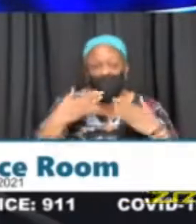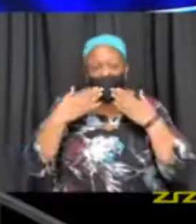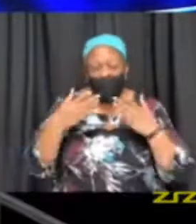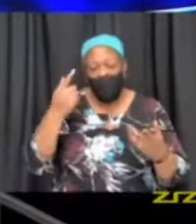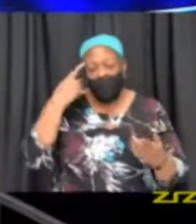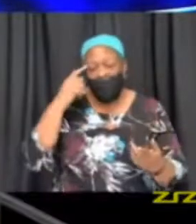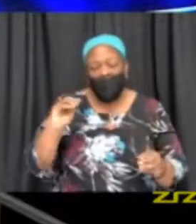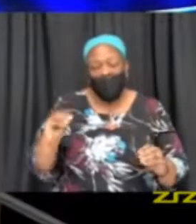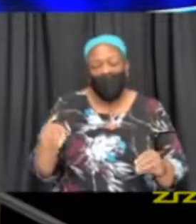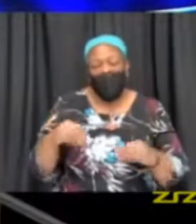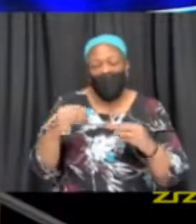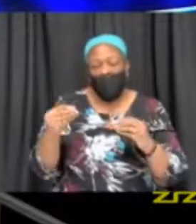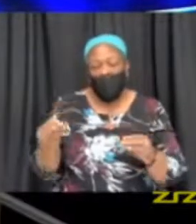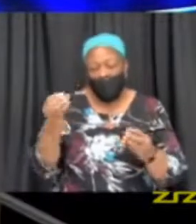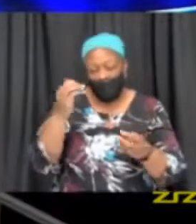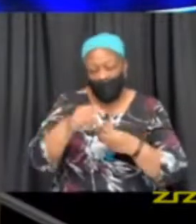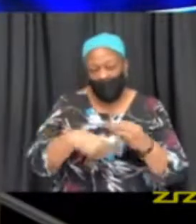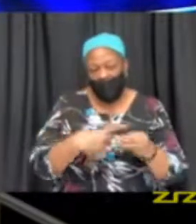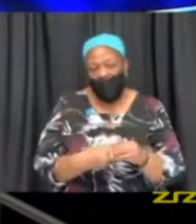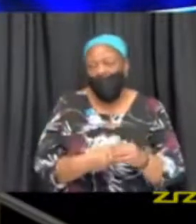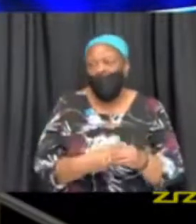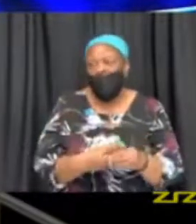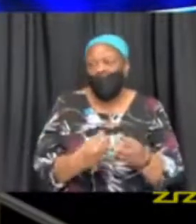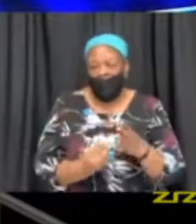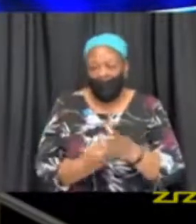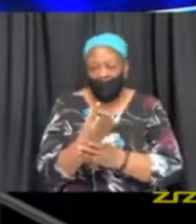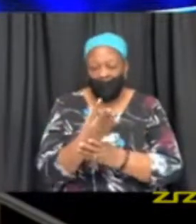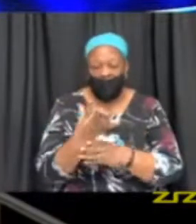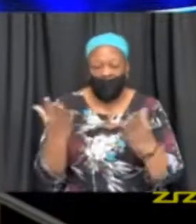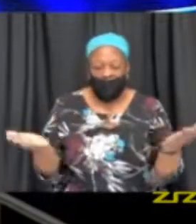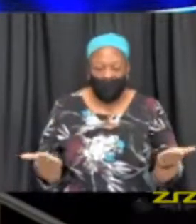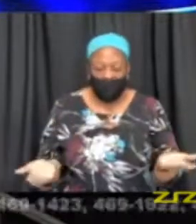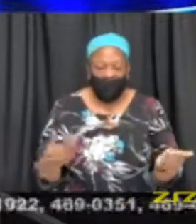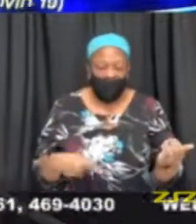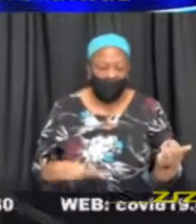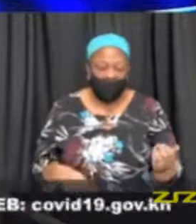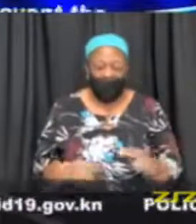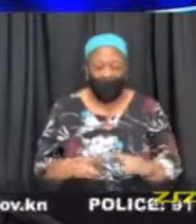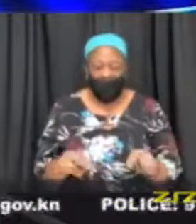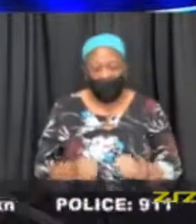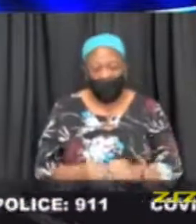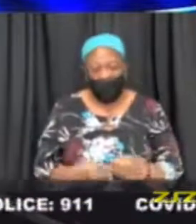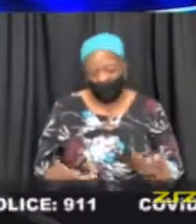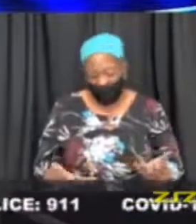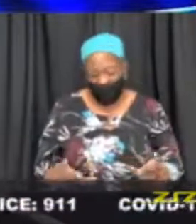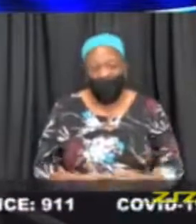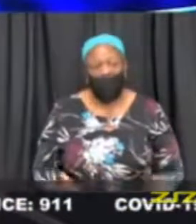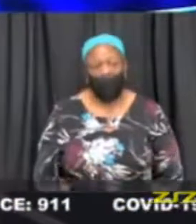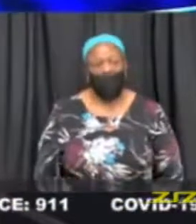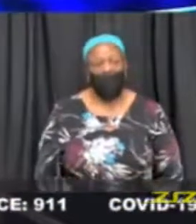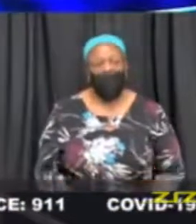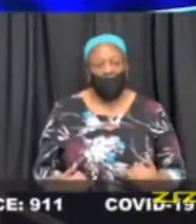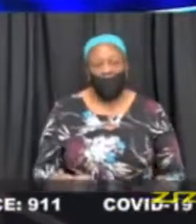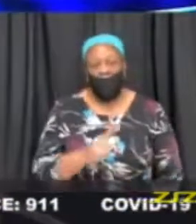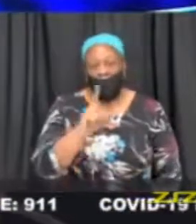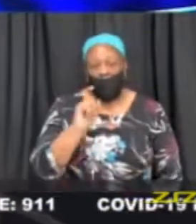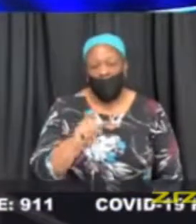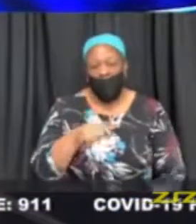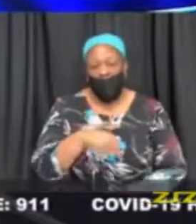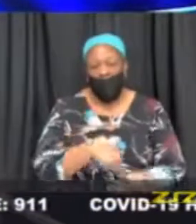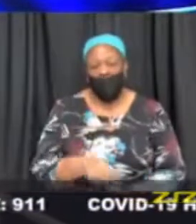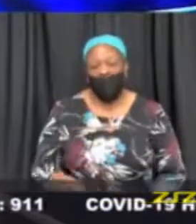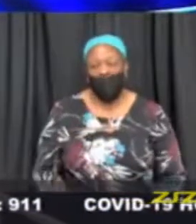much again, Dr. Joseph. That brings us to the question and answer segment. And our first